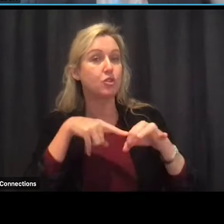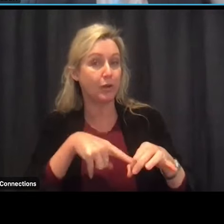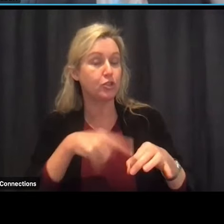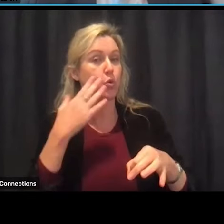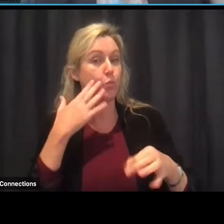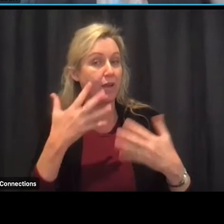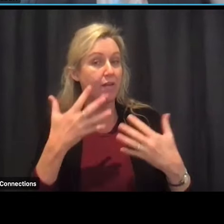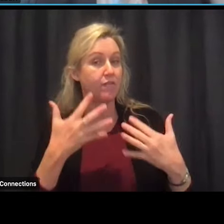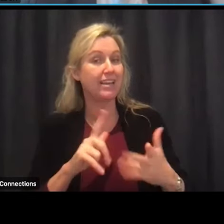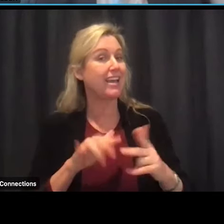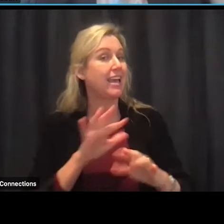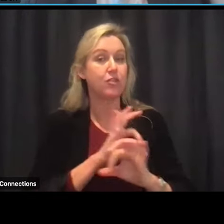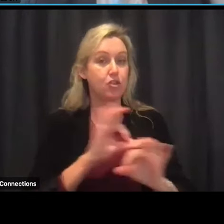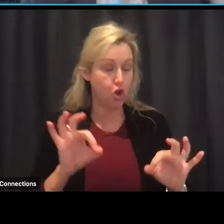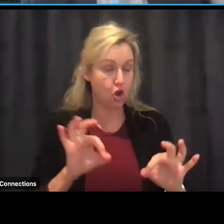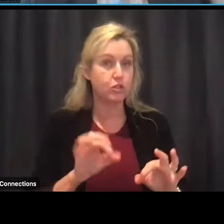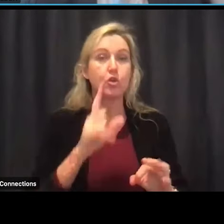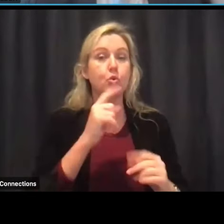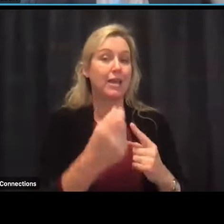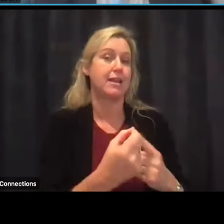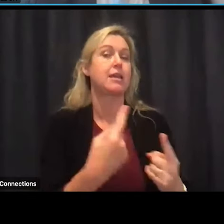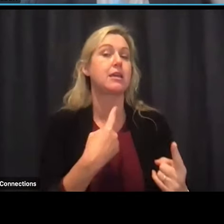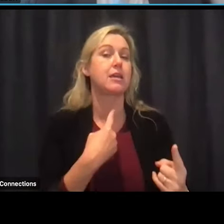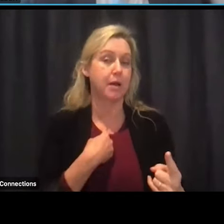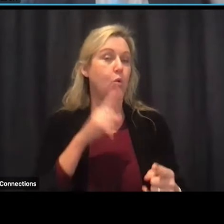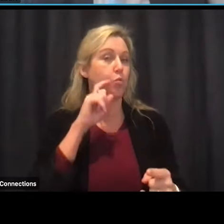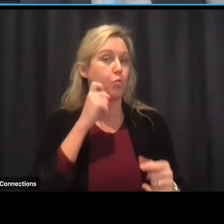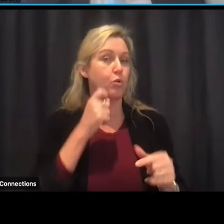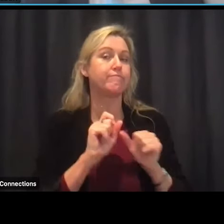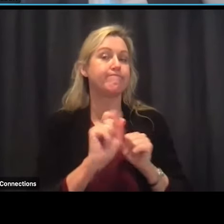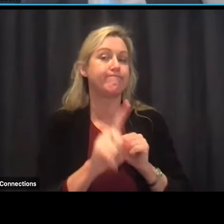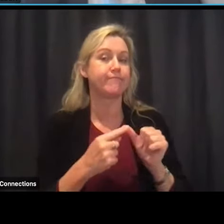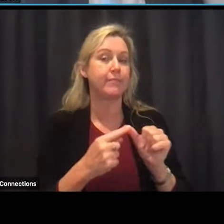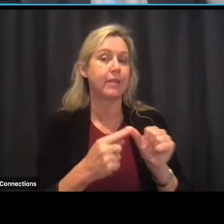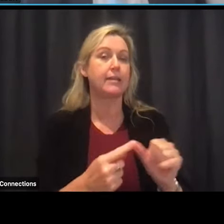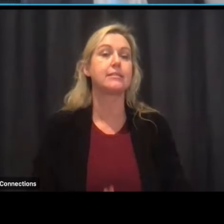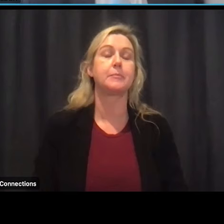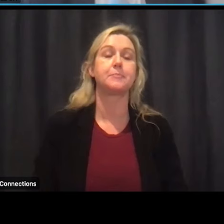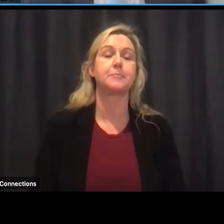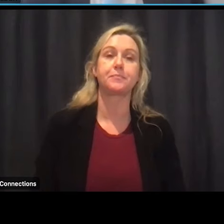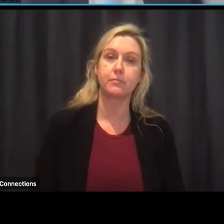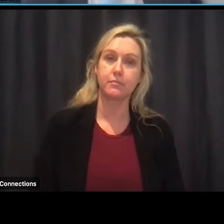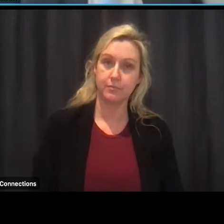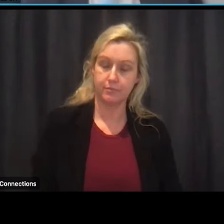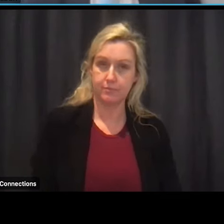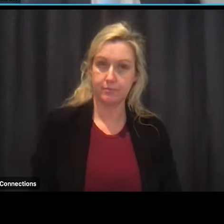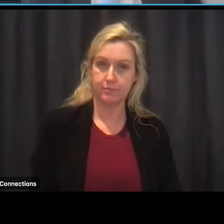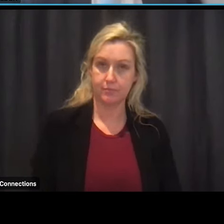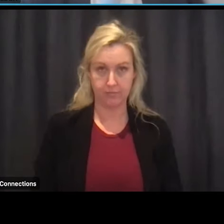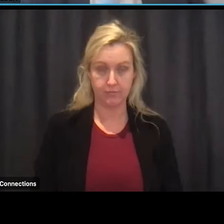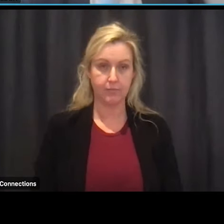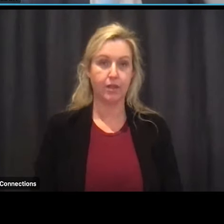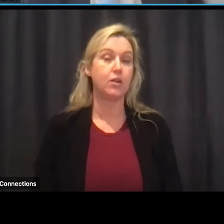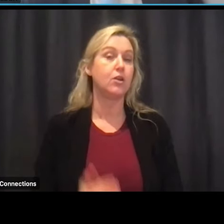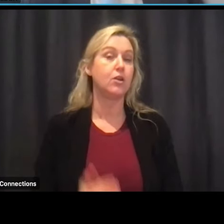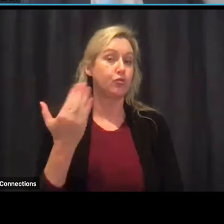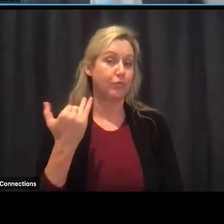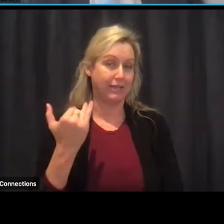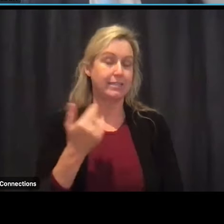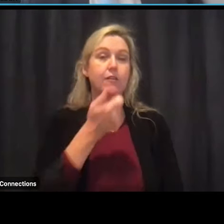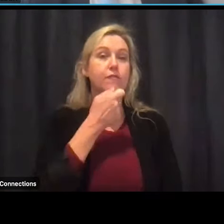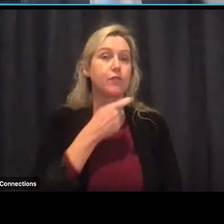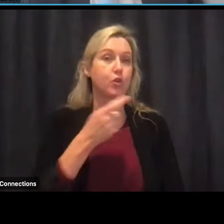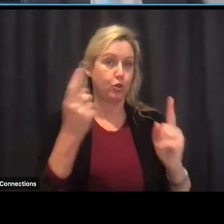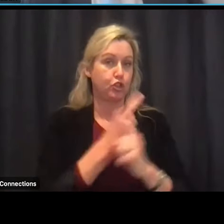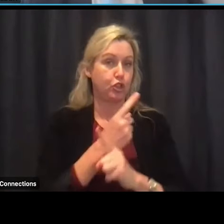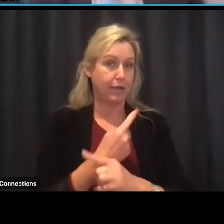those through and we will get to them. So importantly, since we last spoke, there have been some changes. So these